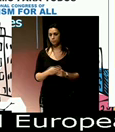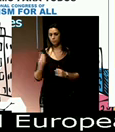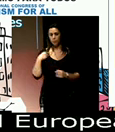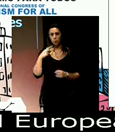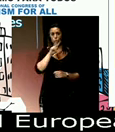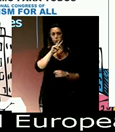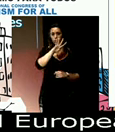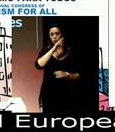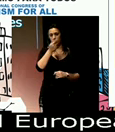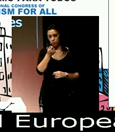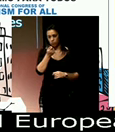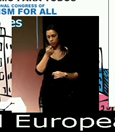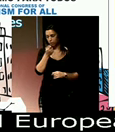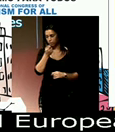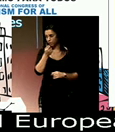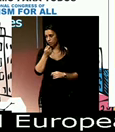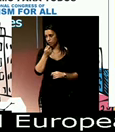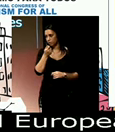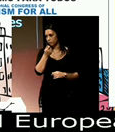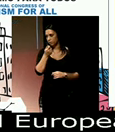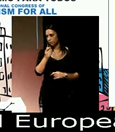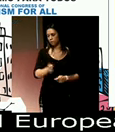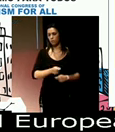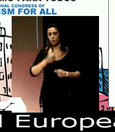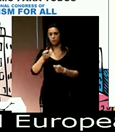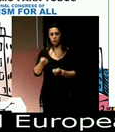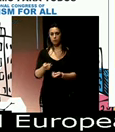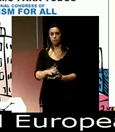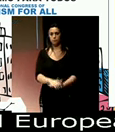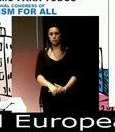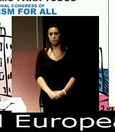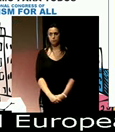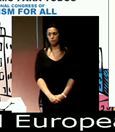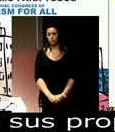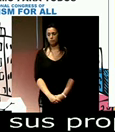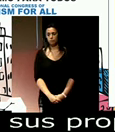Deming for continuously quality improvement